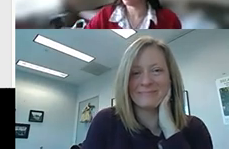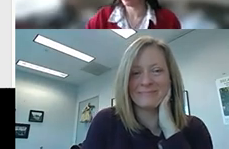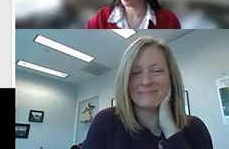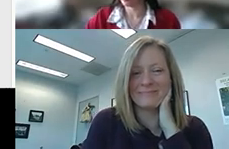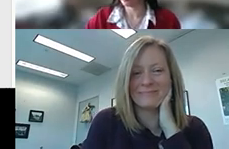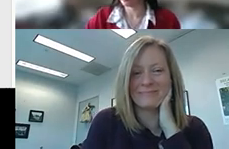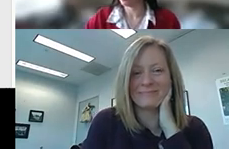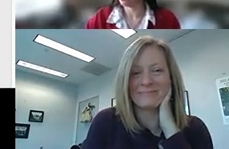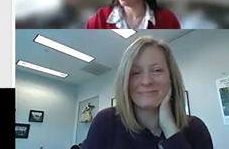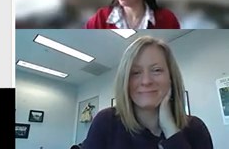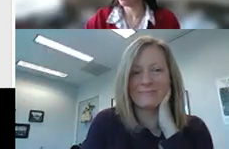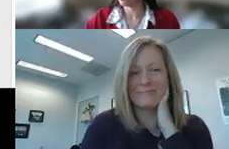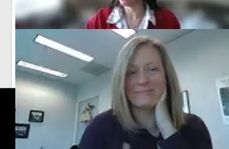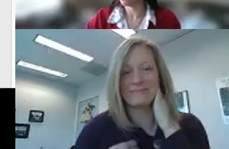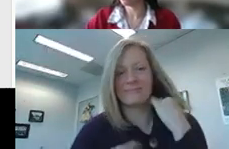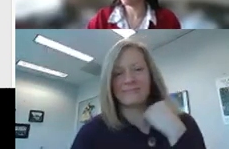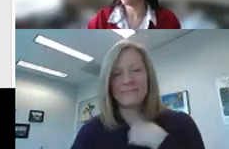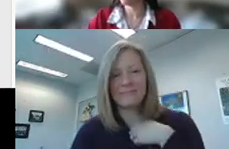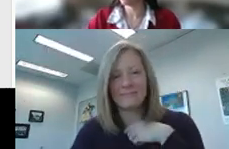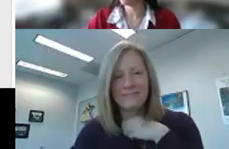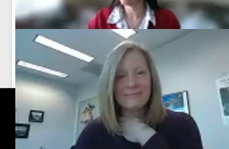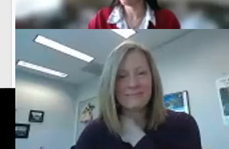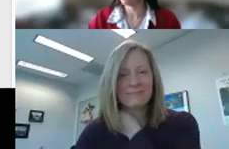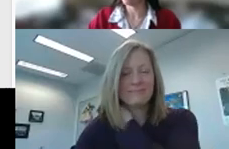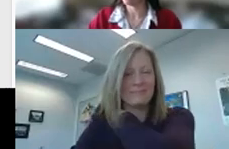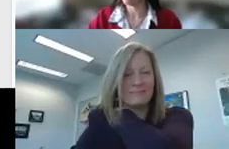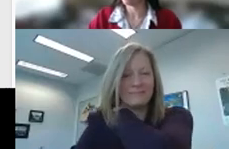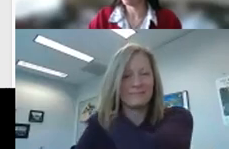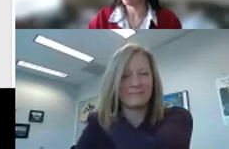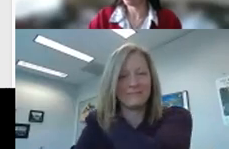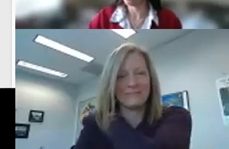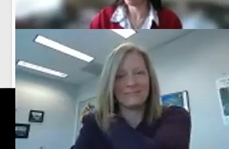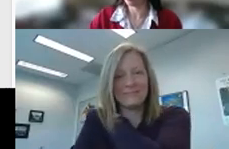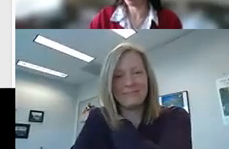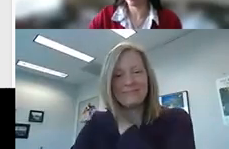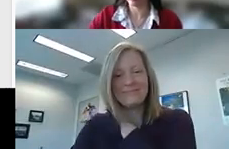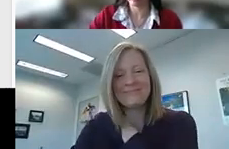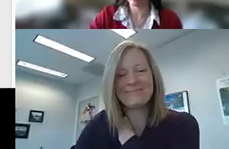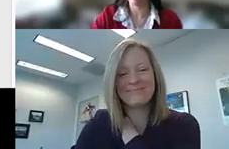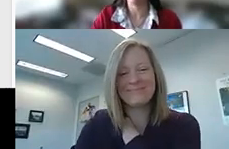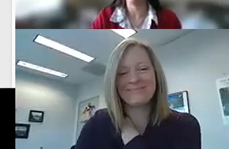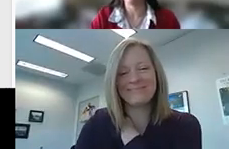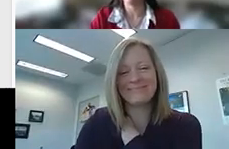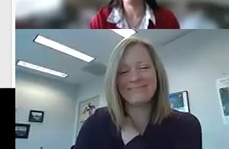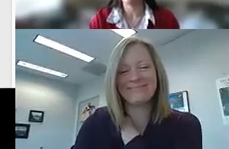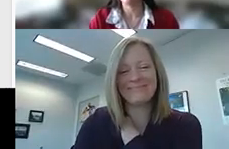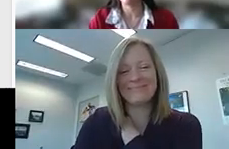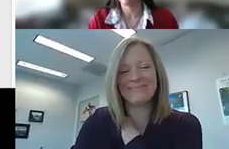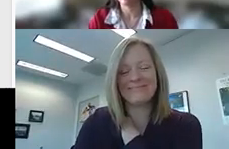Esther Kim. My pronouns are they and them. And I work at the, if you can hear, there's also a small dog in my house letting me know something's